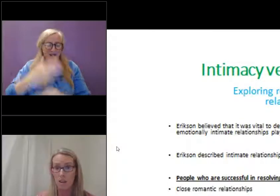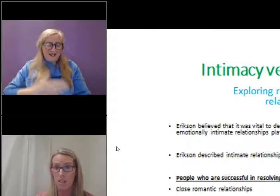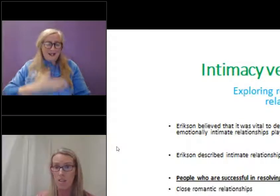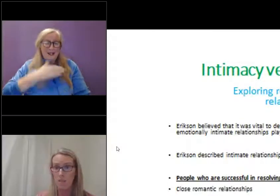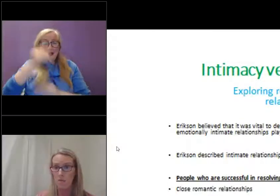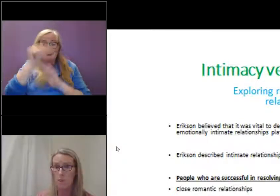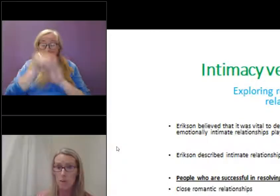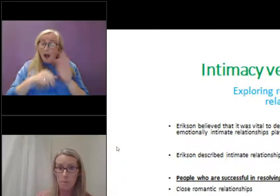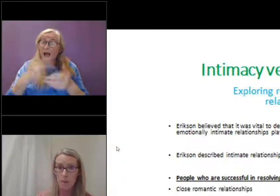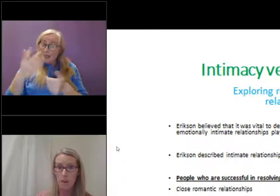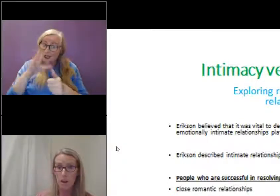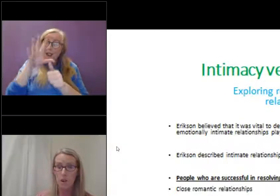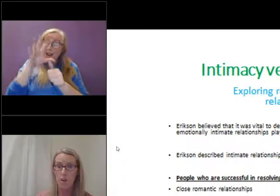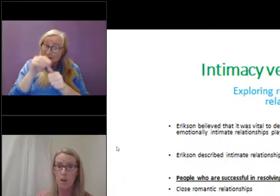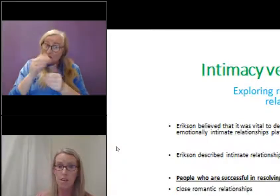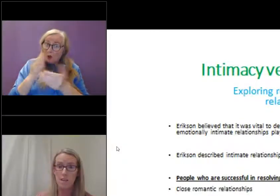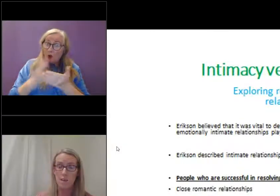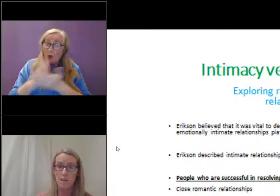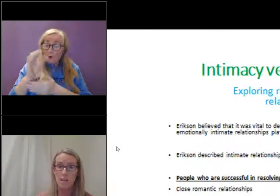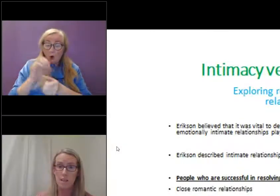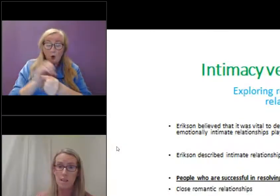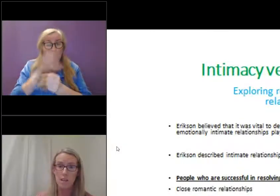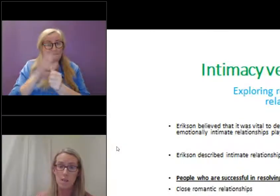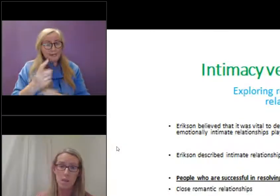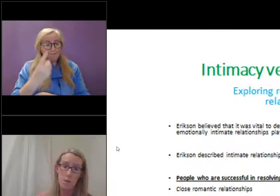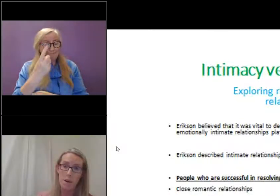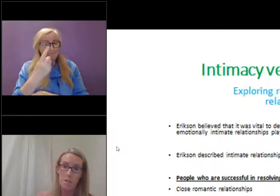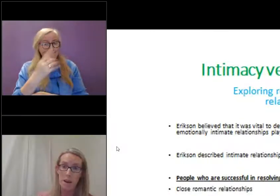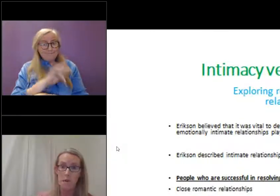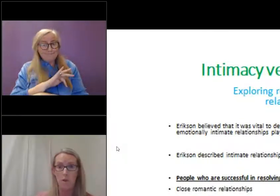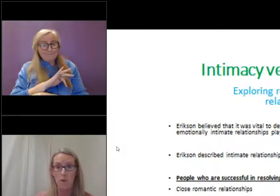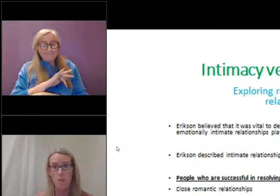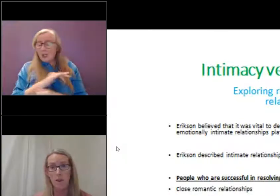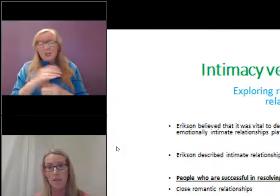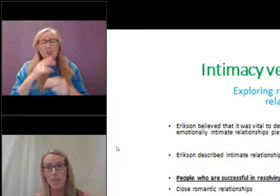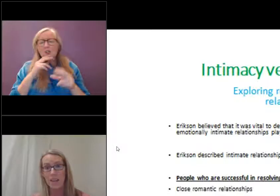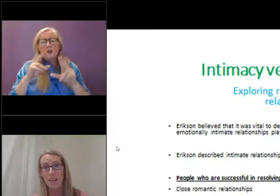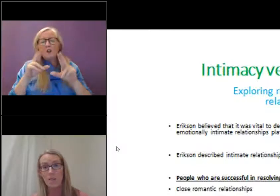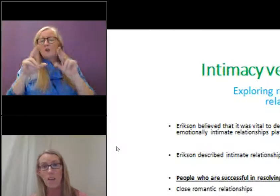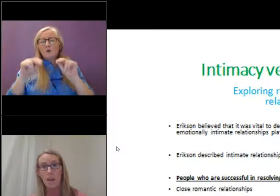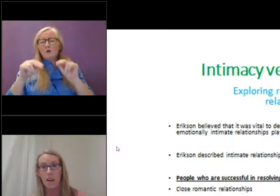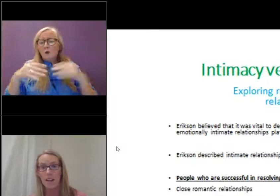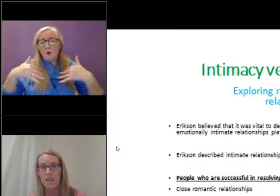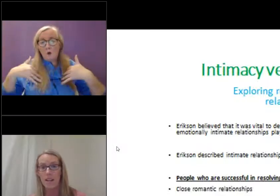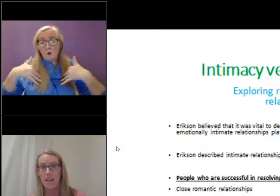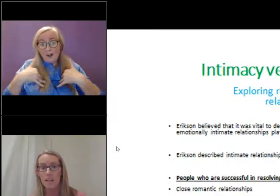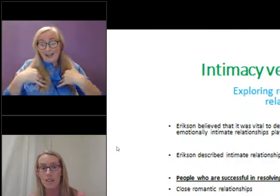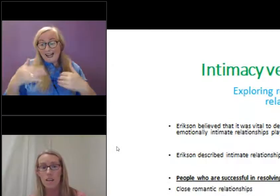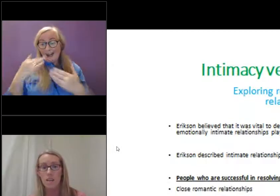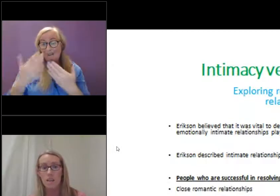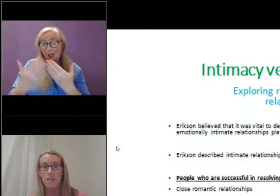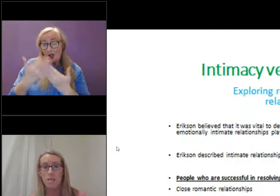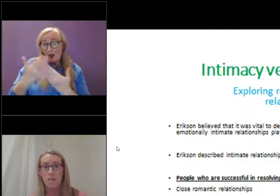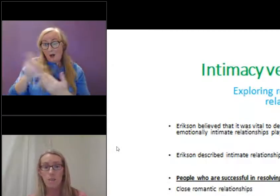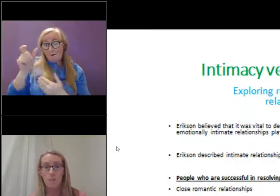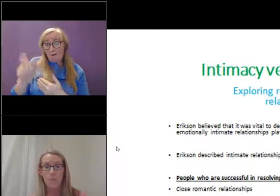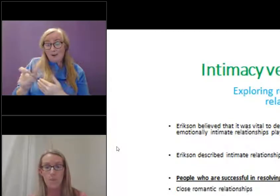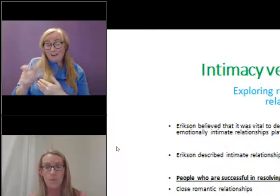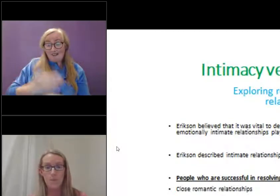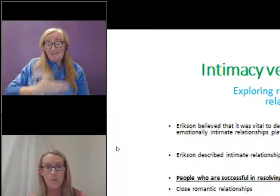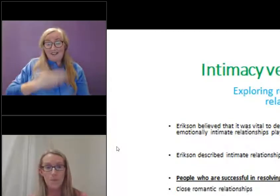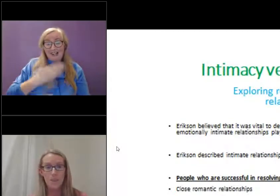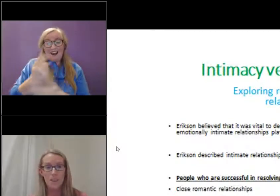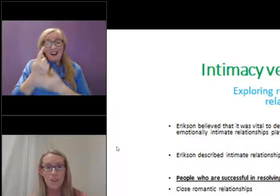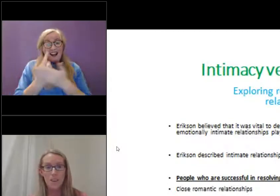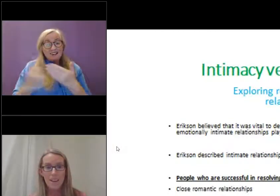COVID, that kind of sense of being on your own a lot. So it's nothing to be worried about if your young person is feeling isolated. So